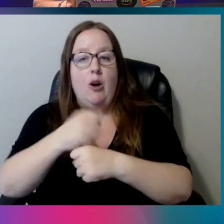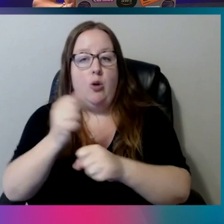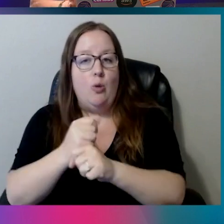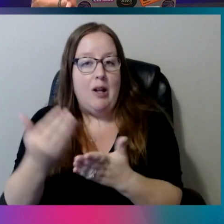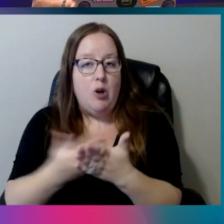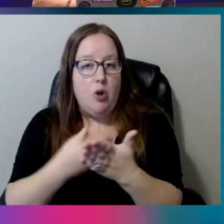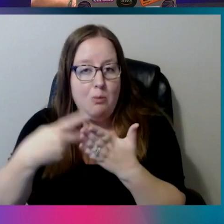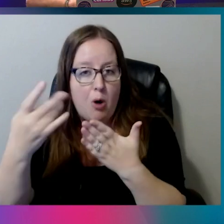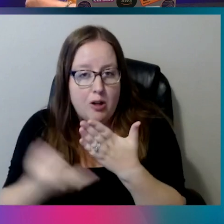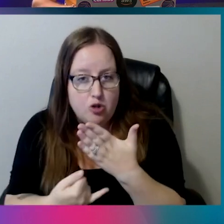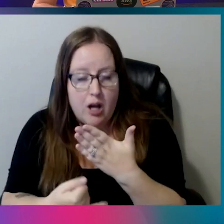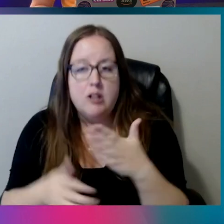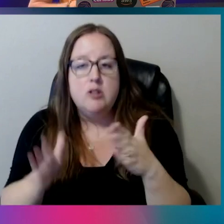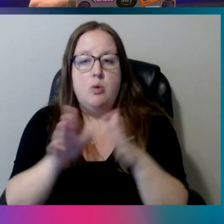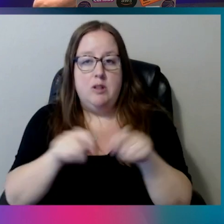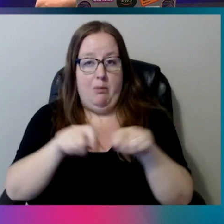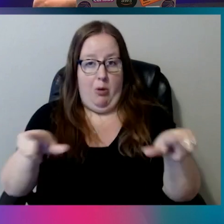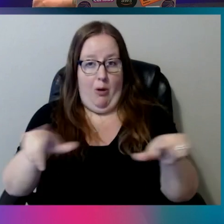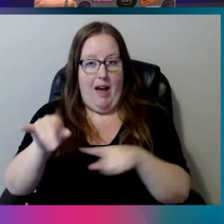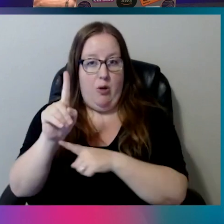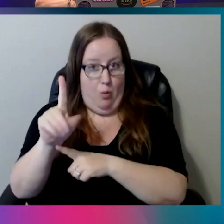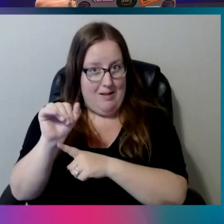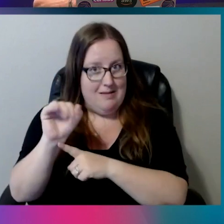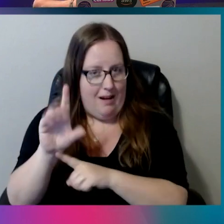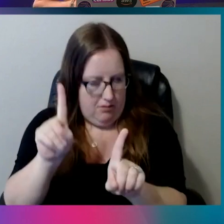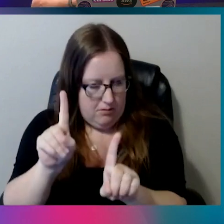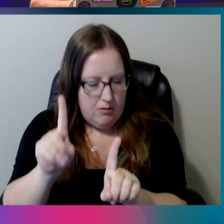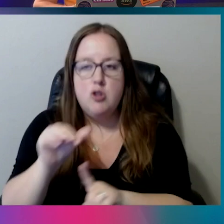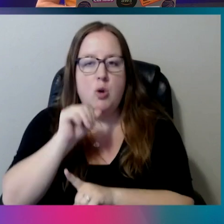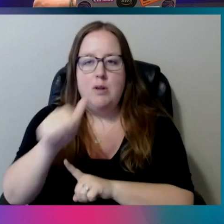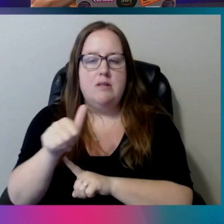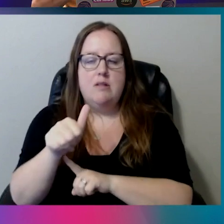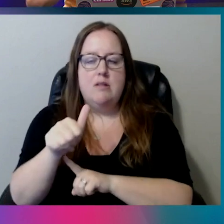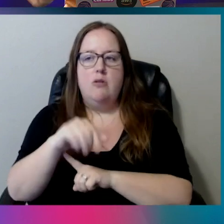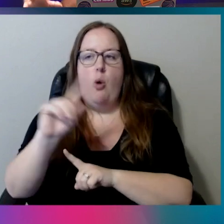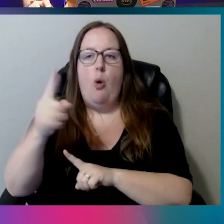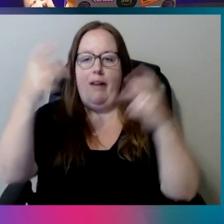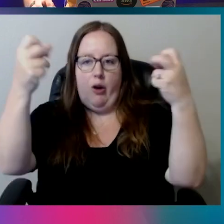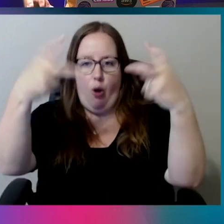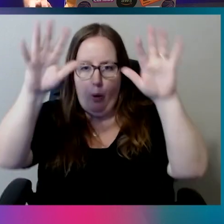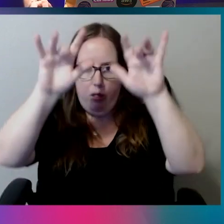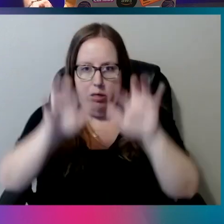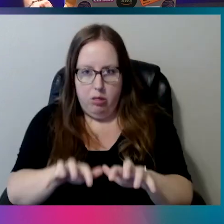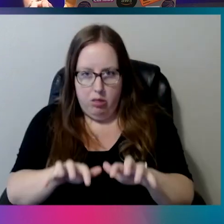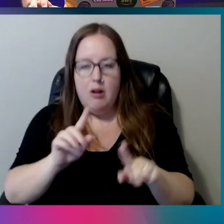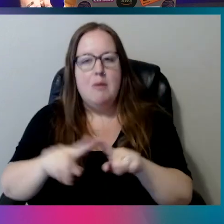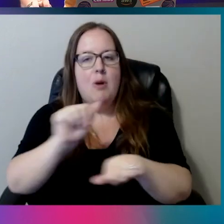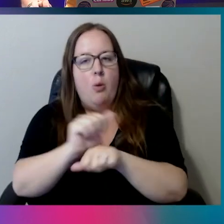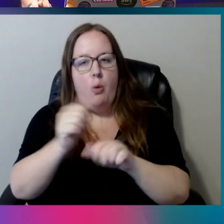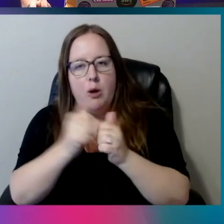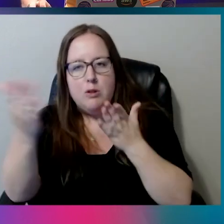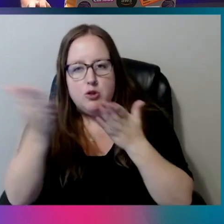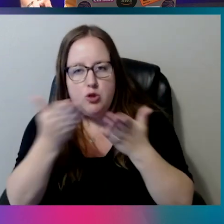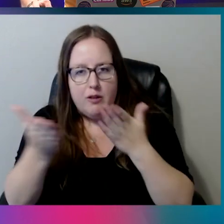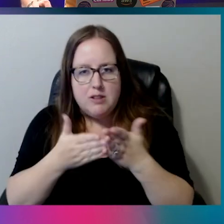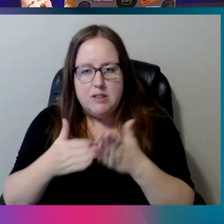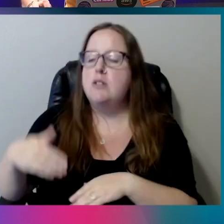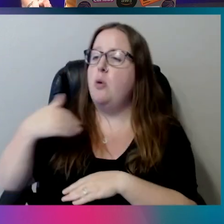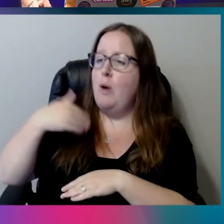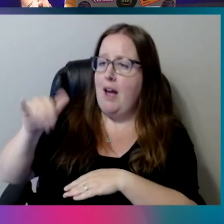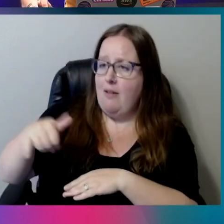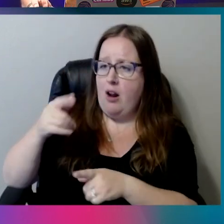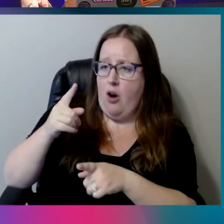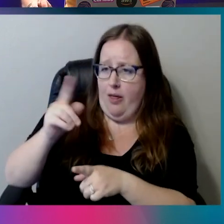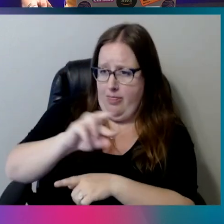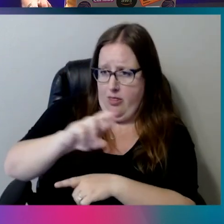come to deployment in a second. Okay. So it's not just editing code, but working with services. We've got that over on the right-hand side, too.